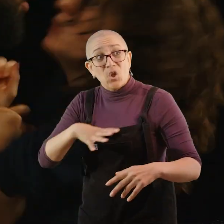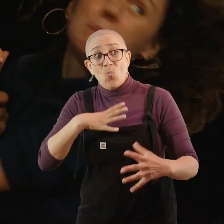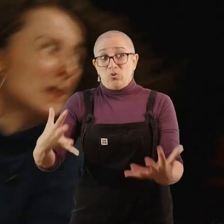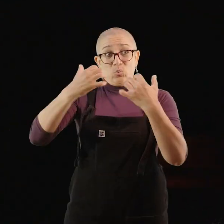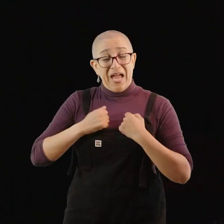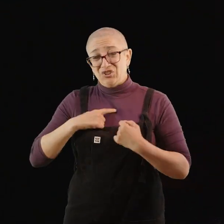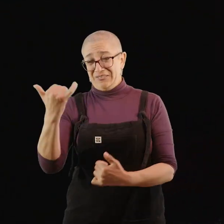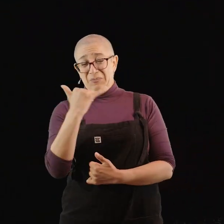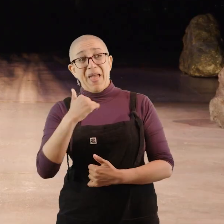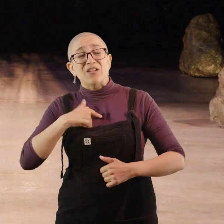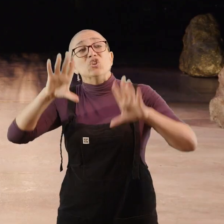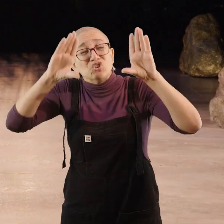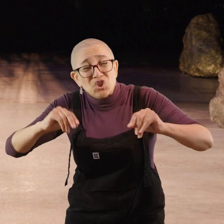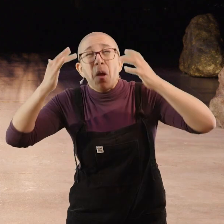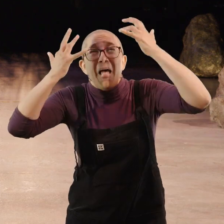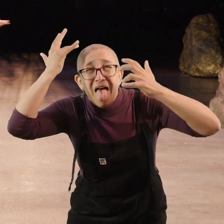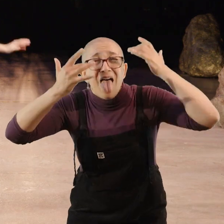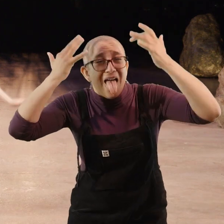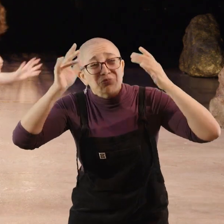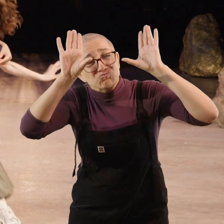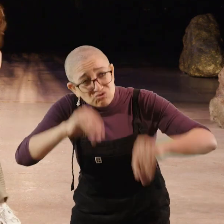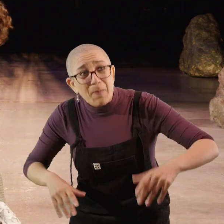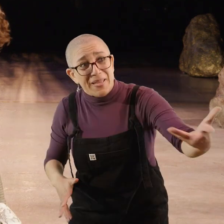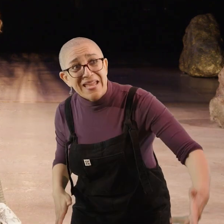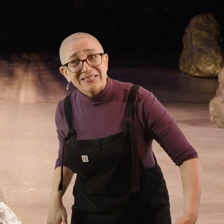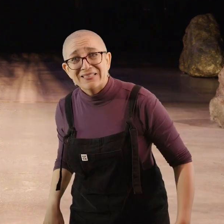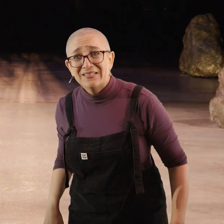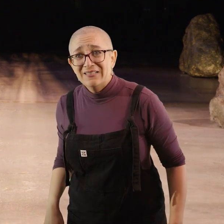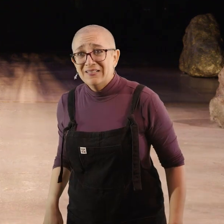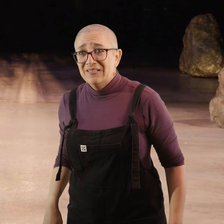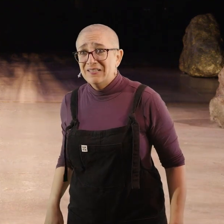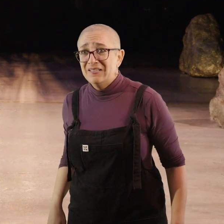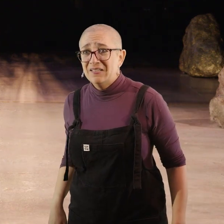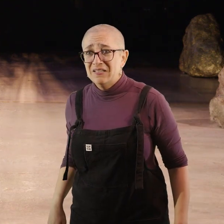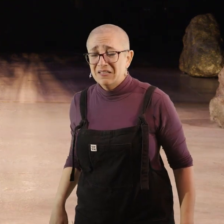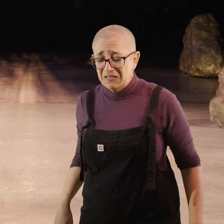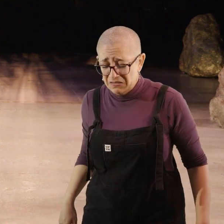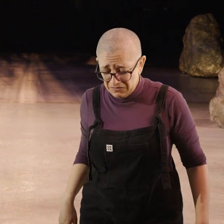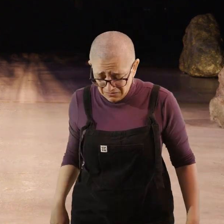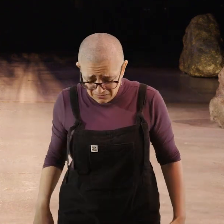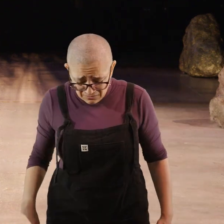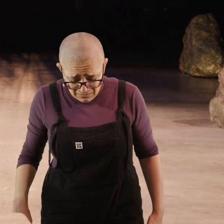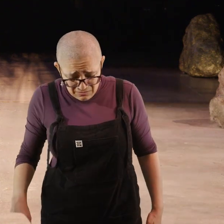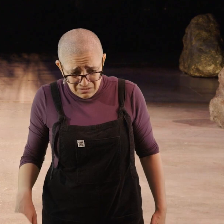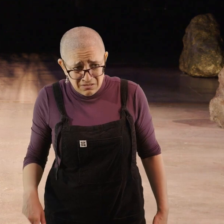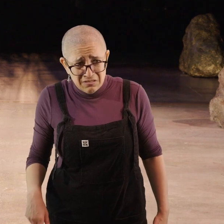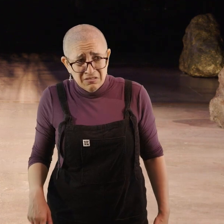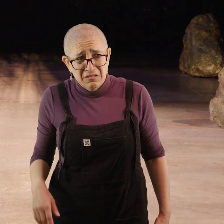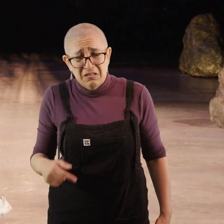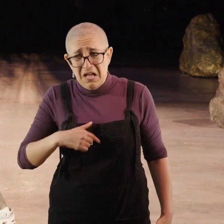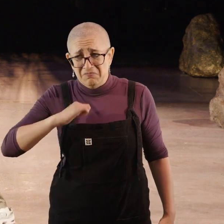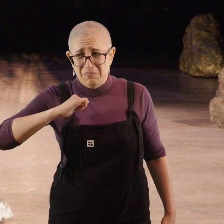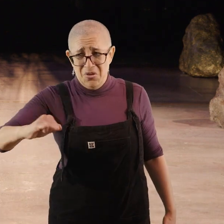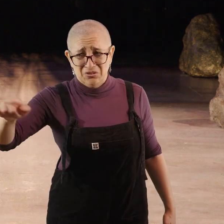Be not lost so poorly in your thoughts. To know my deed, 'twere best not